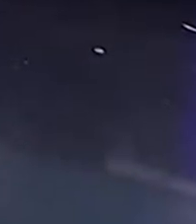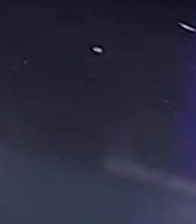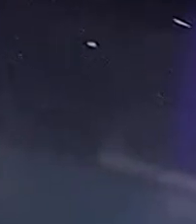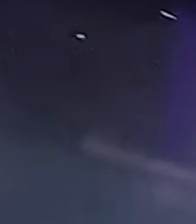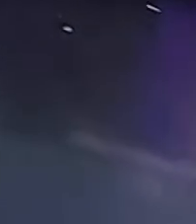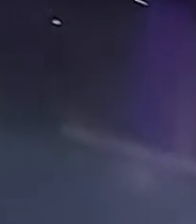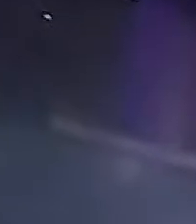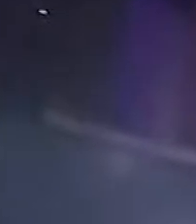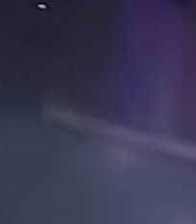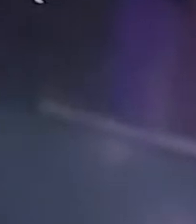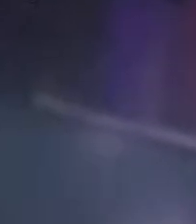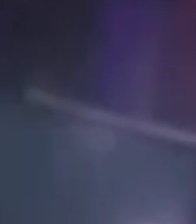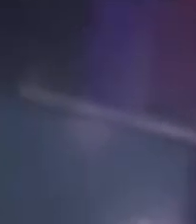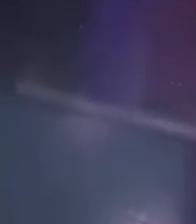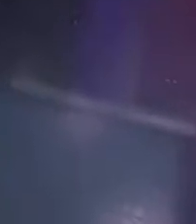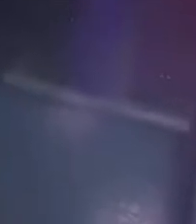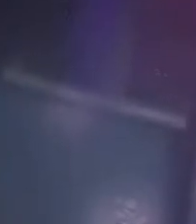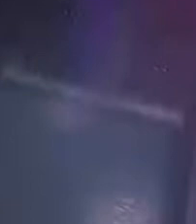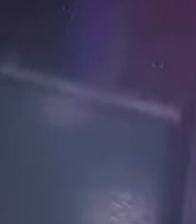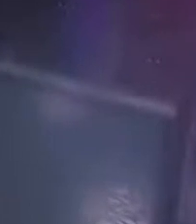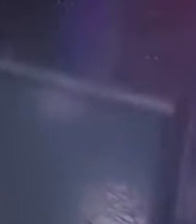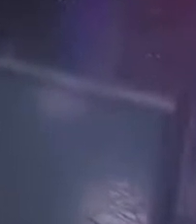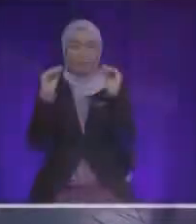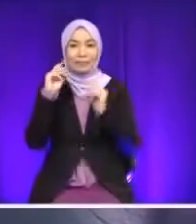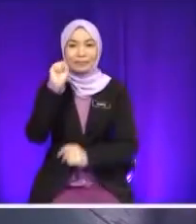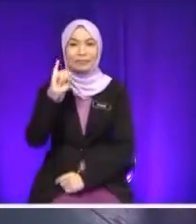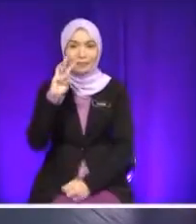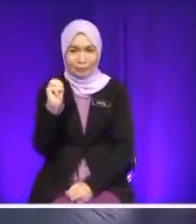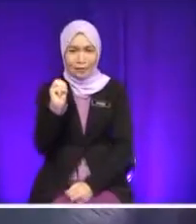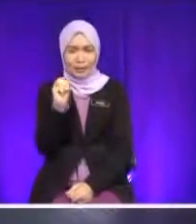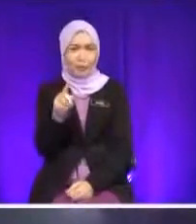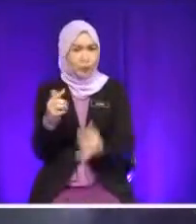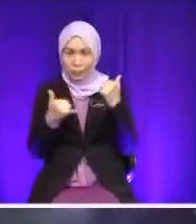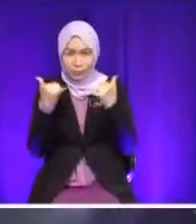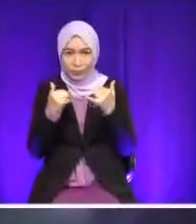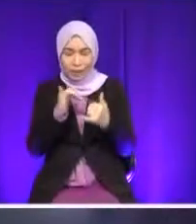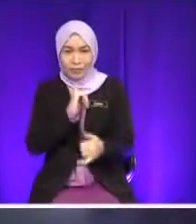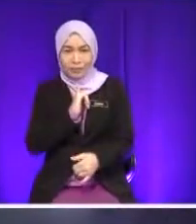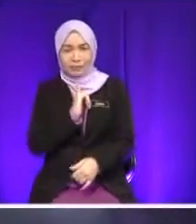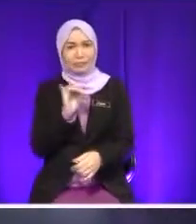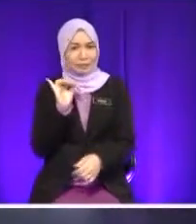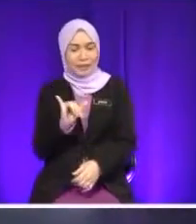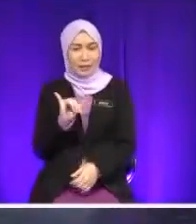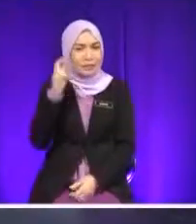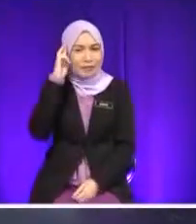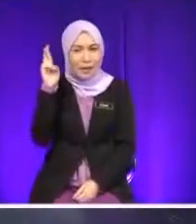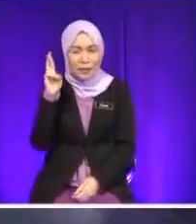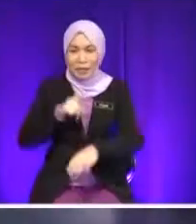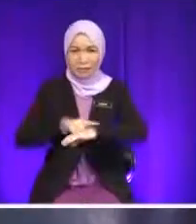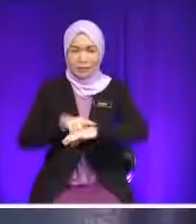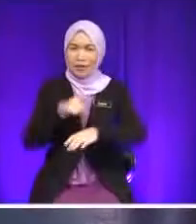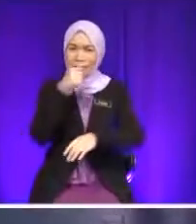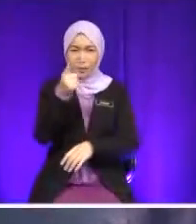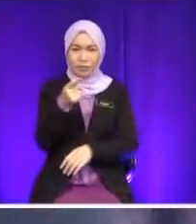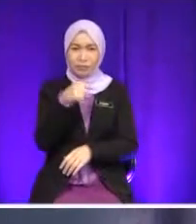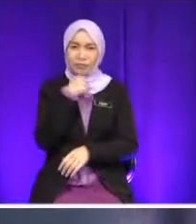What is this? Miss Sim, you called me? Yeah. What is this actually? Yes. Remember the time where you asked me to prepare plans to